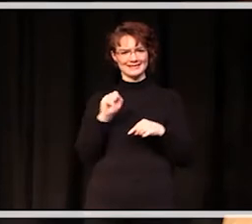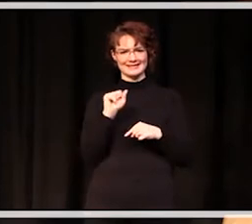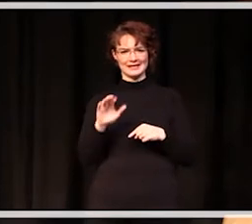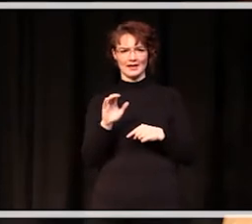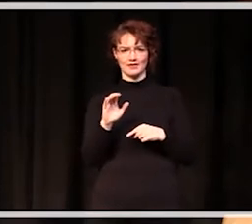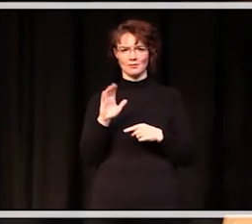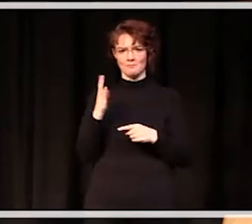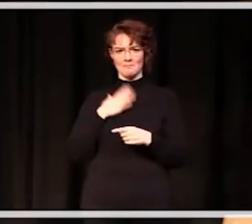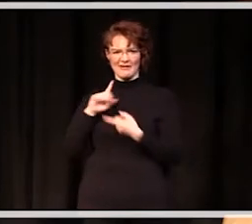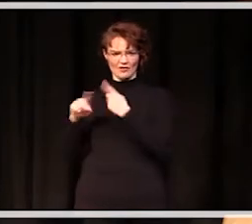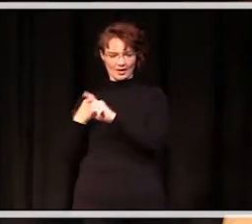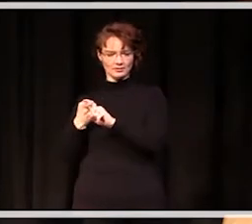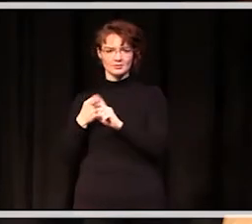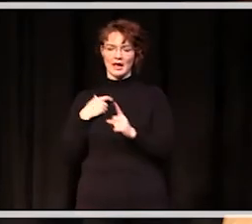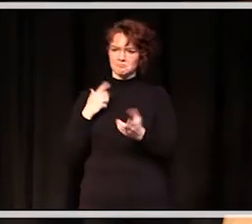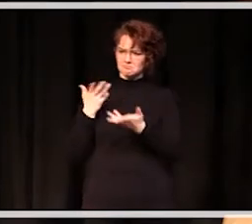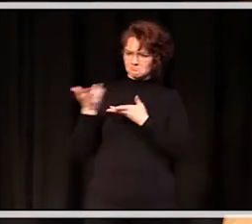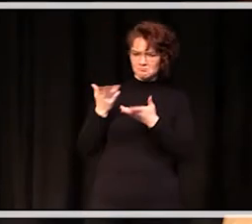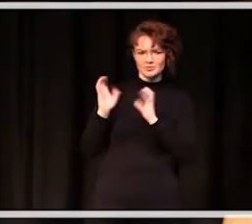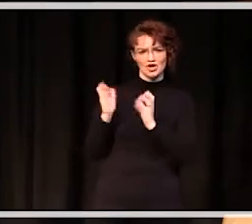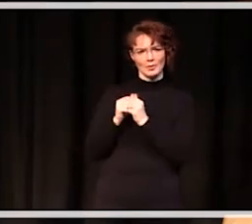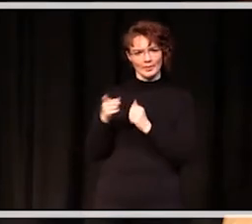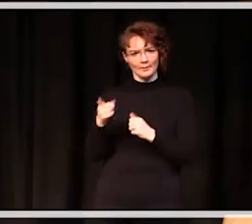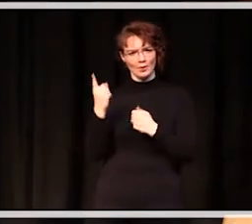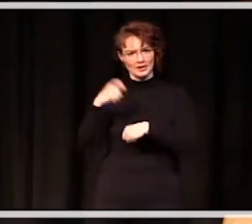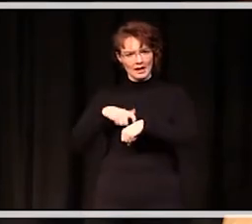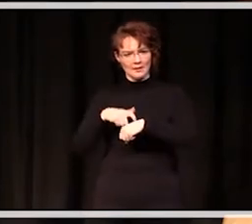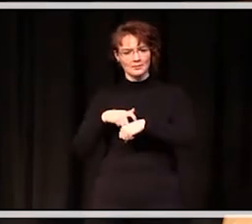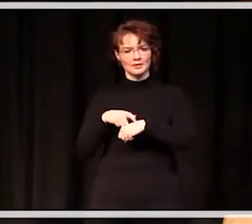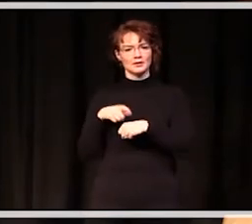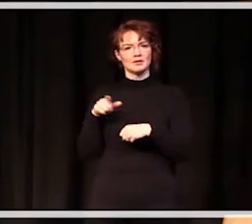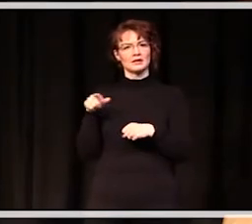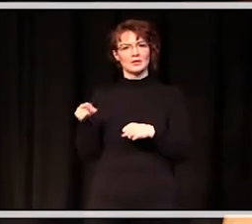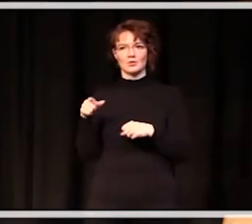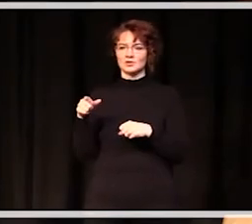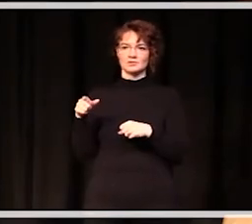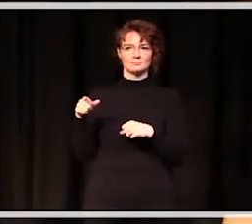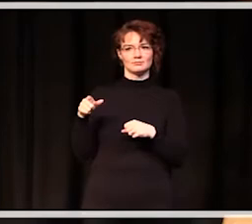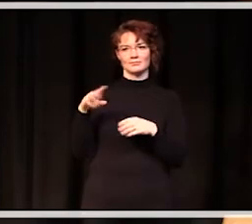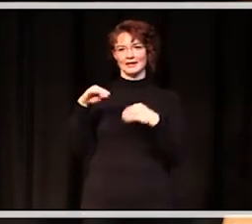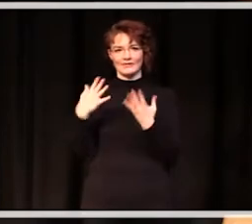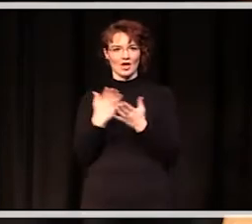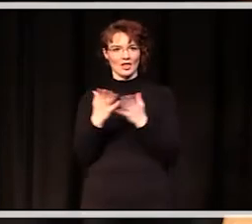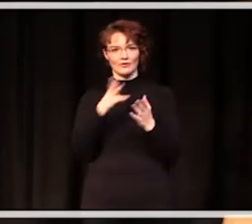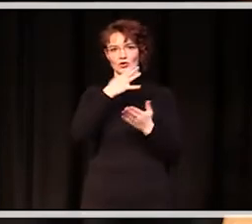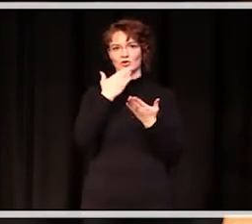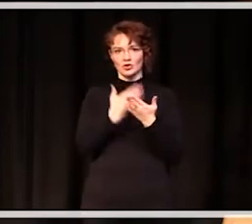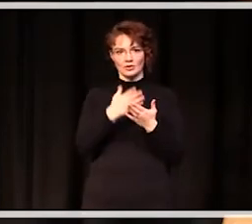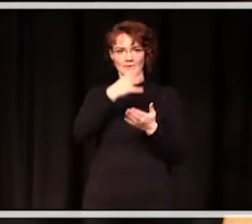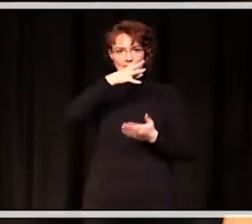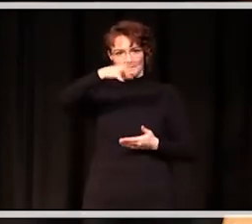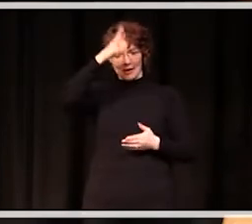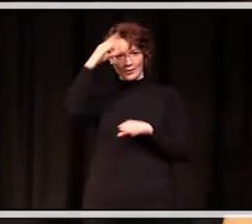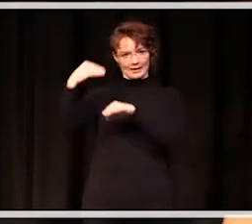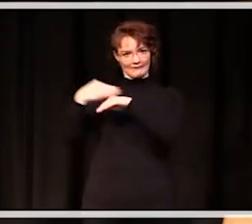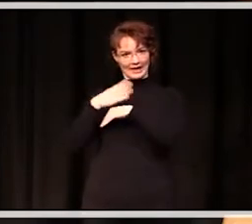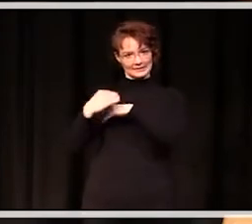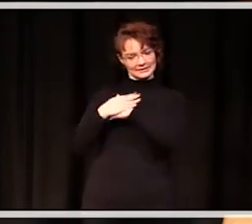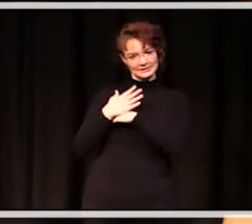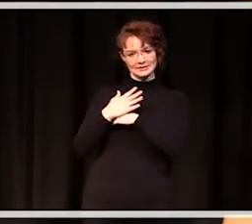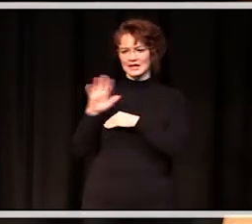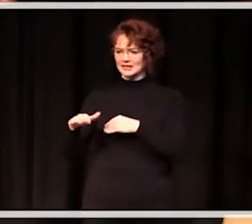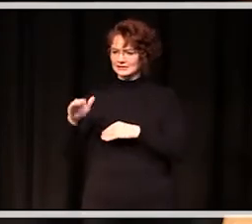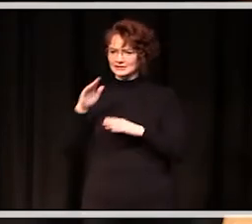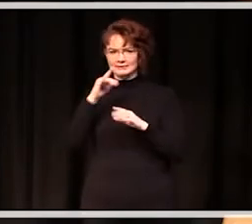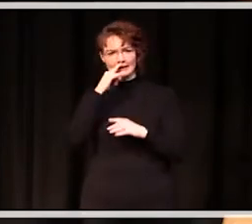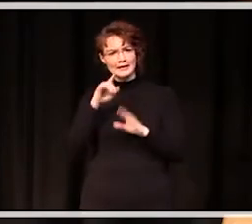remember one time being in a conversation with him, and he was dropping some parenting pearls of wisdom. He's got his